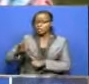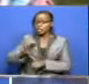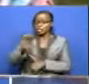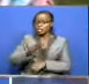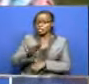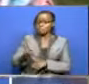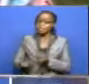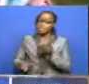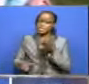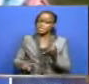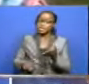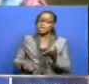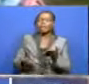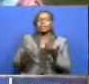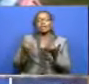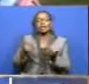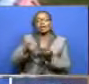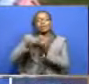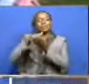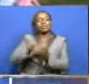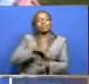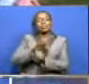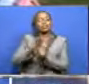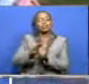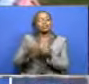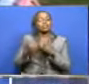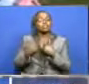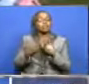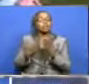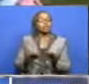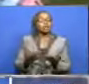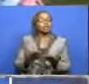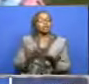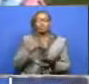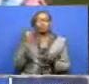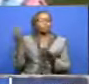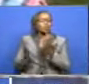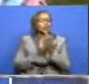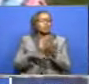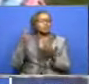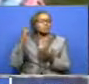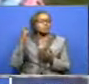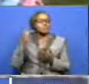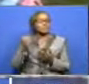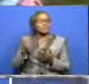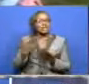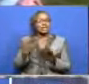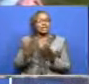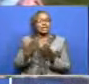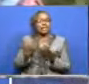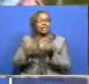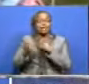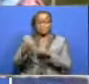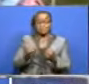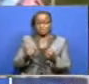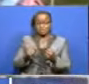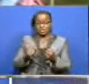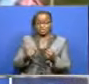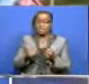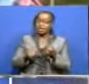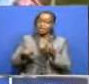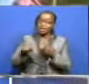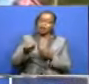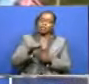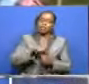getting destabilized. It is unfortunate to hear the unfortunate events that have been revolving around